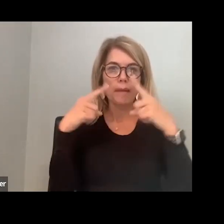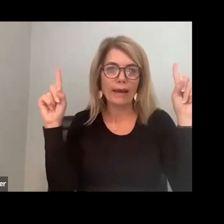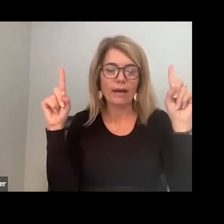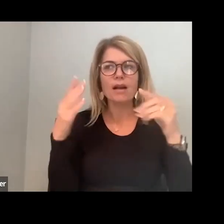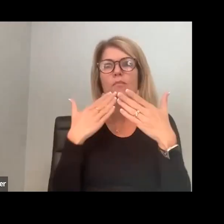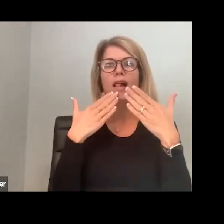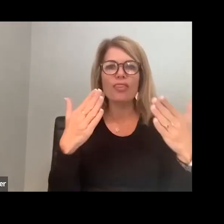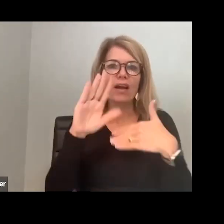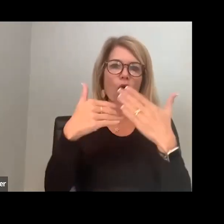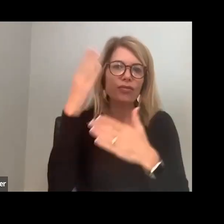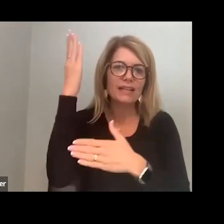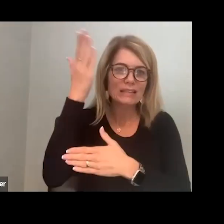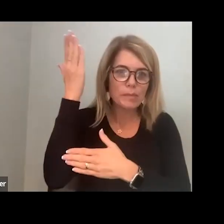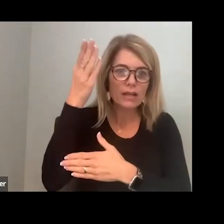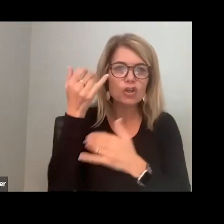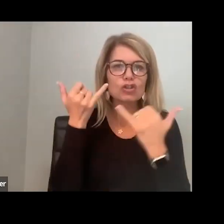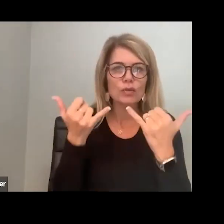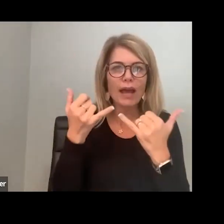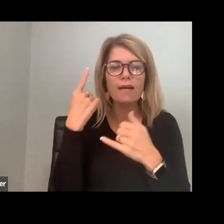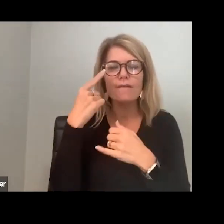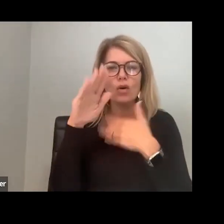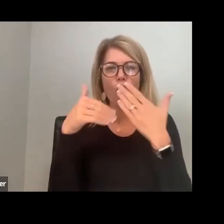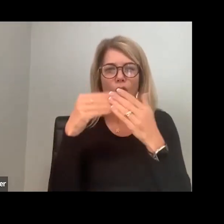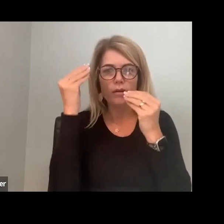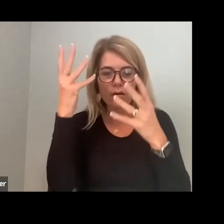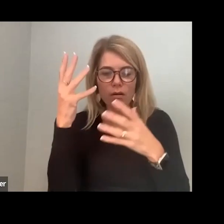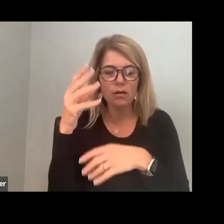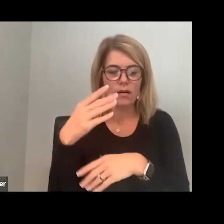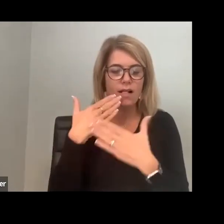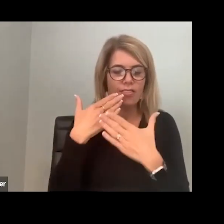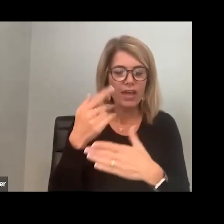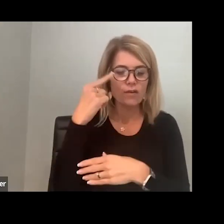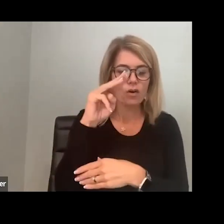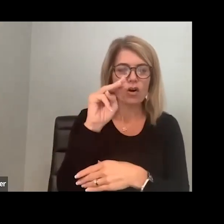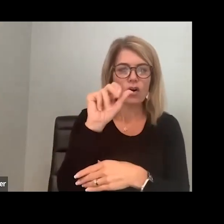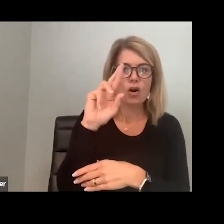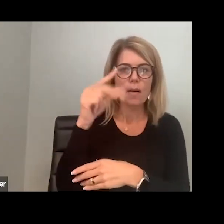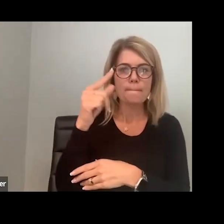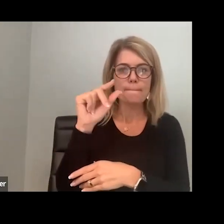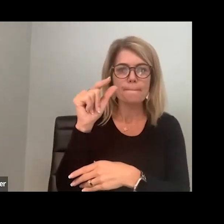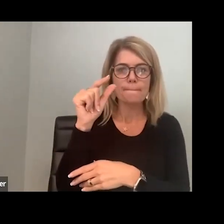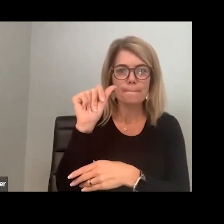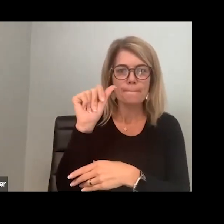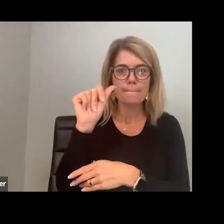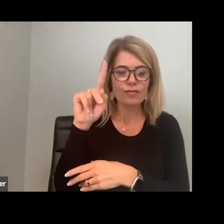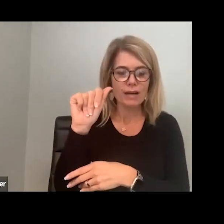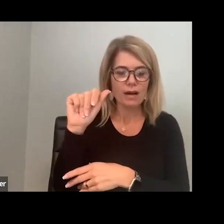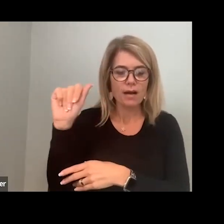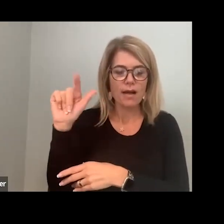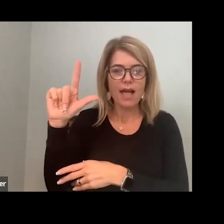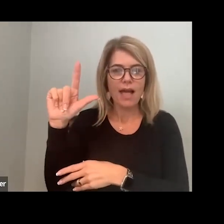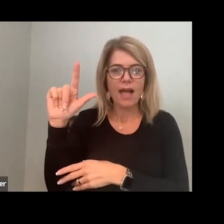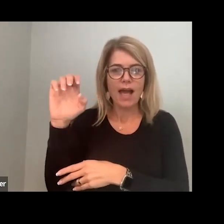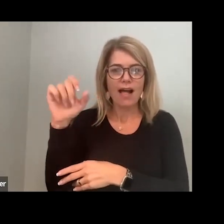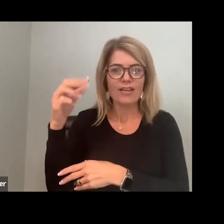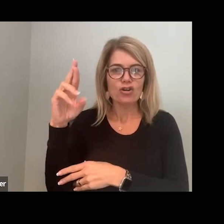speakers today for their talks, and thank Margarita Alegria for spearheading and working with the team at the